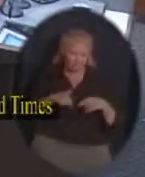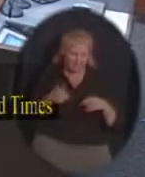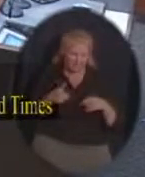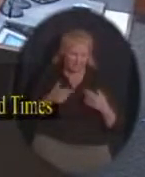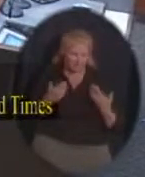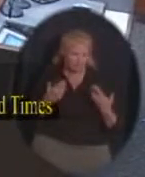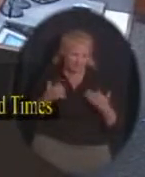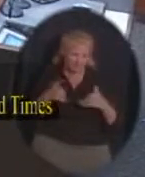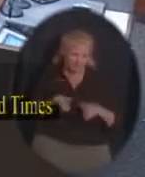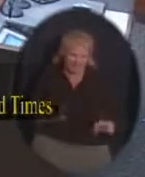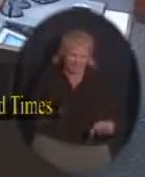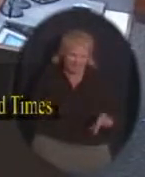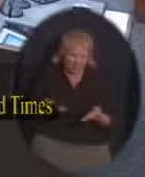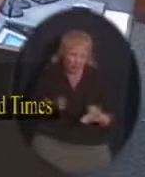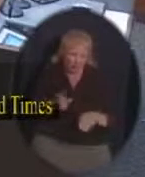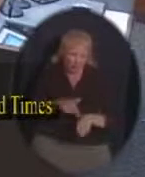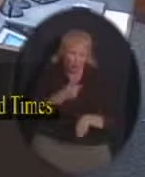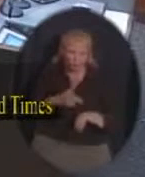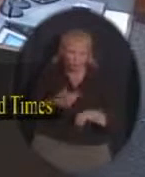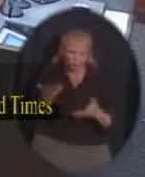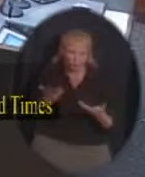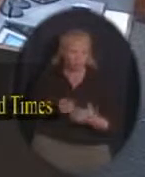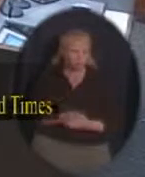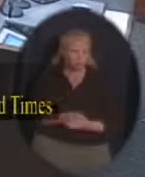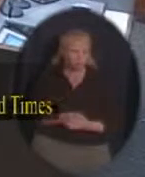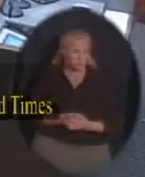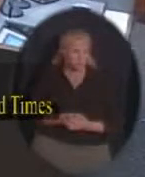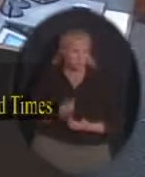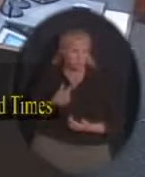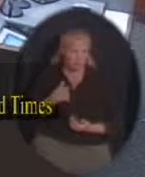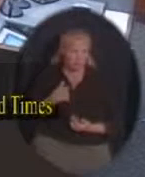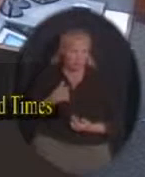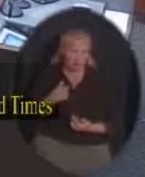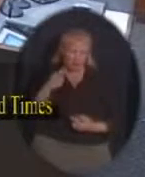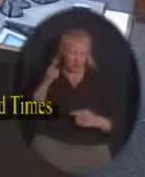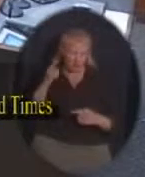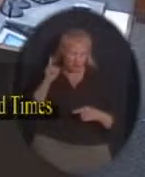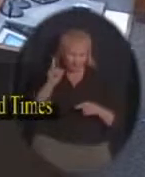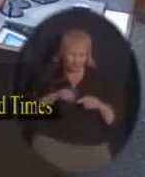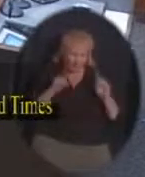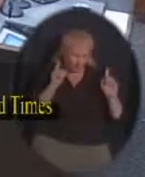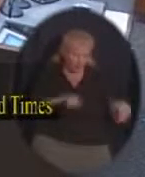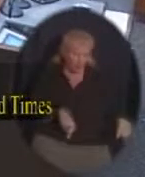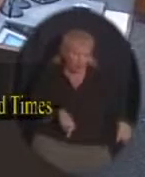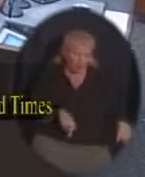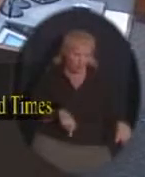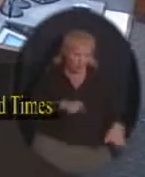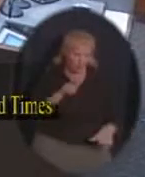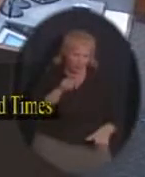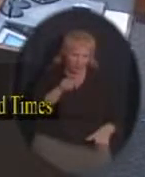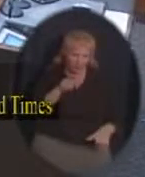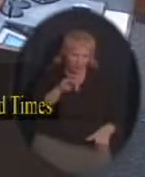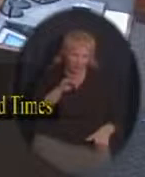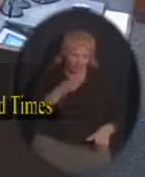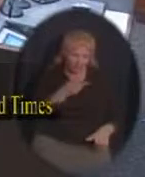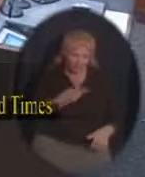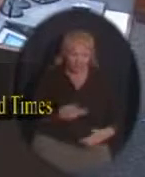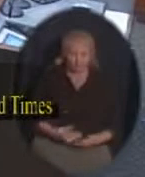attend a long meeting. I cannot attend at all on the 28th, but Kevin can. We're